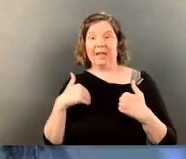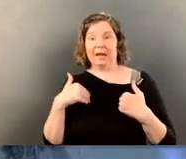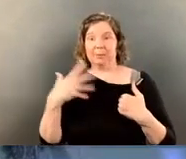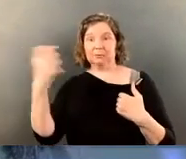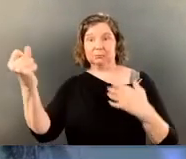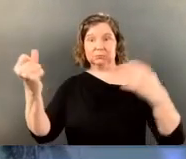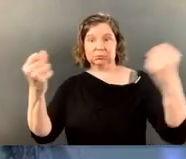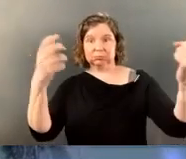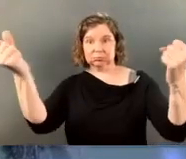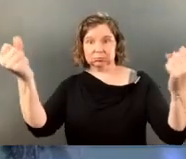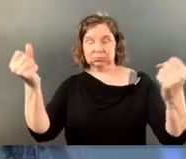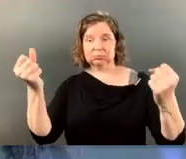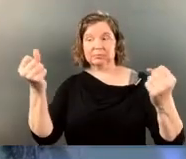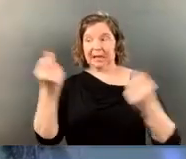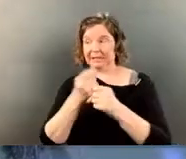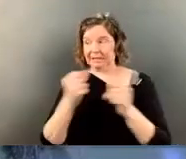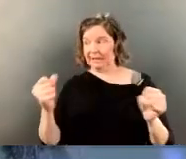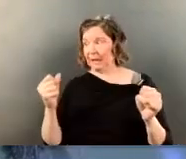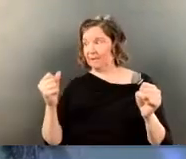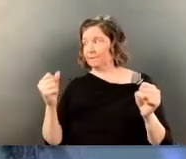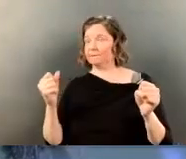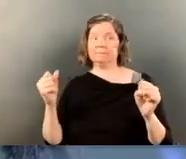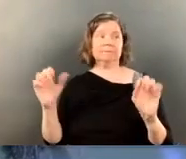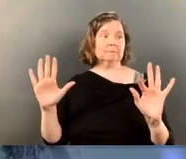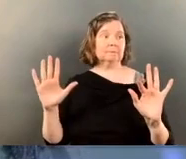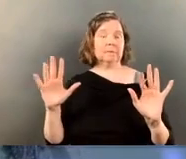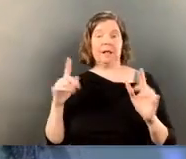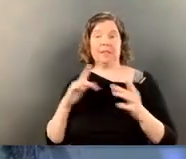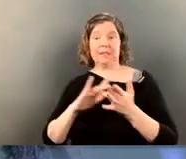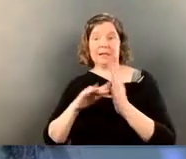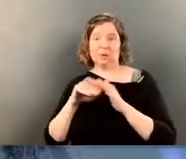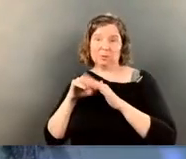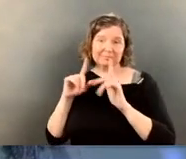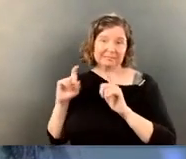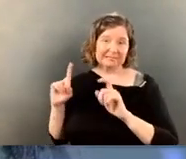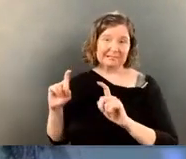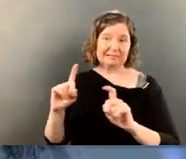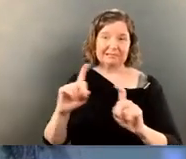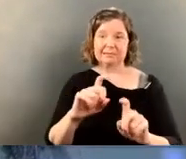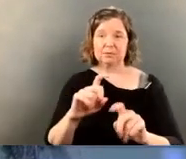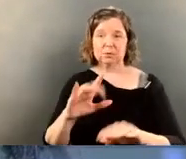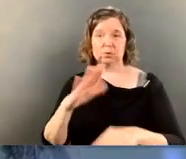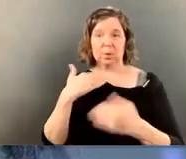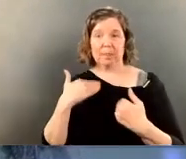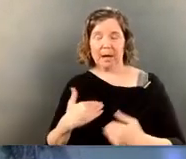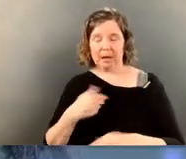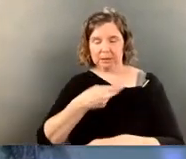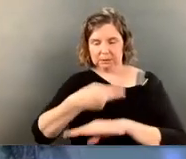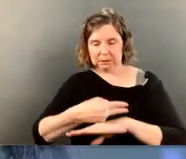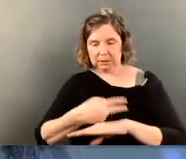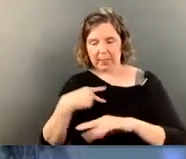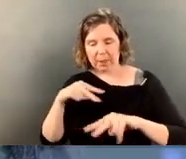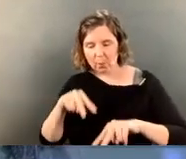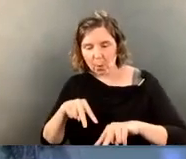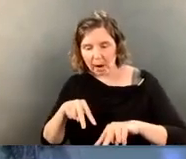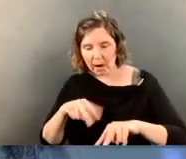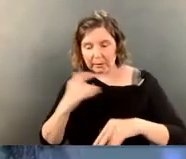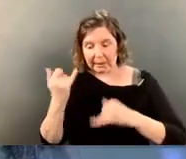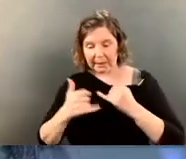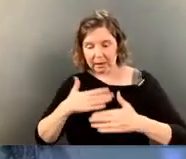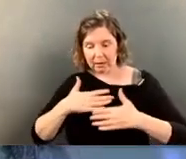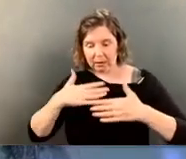away and everything was safe, the medical examiners would run over to the Christians' bodies and they would watch them take their last